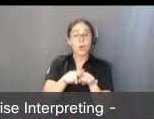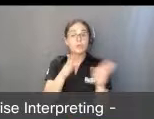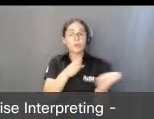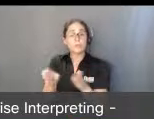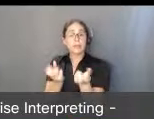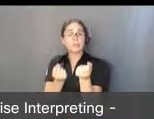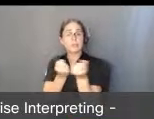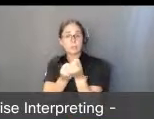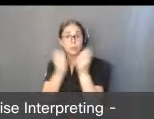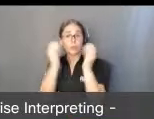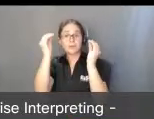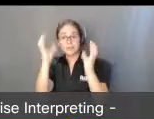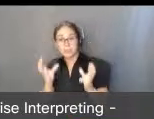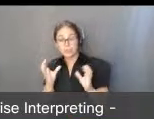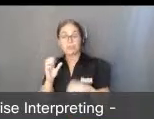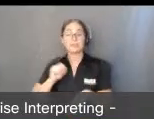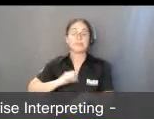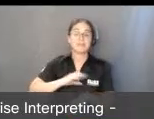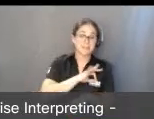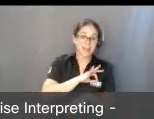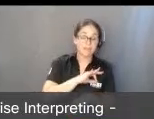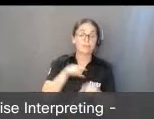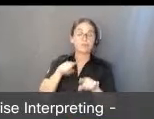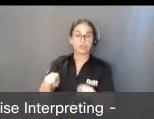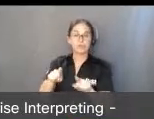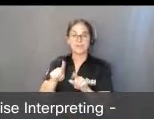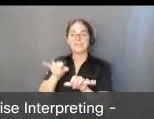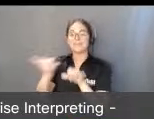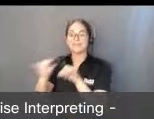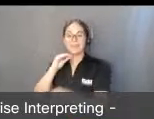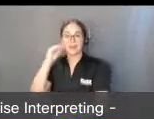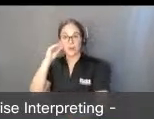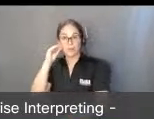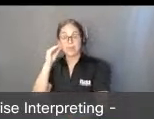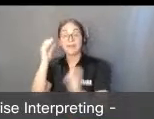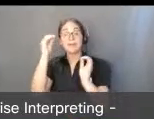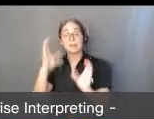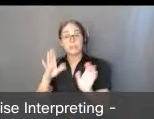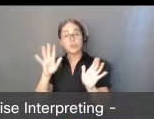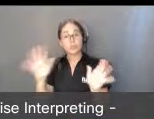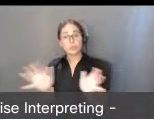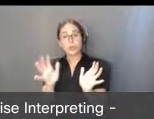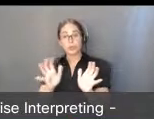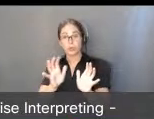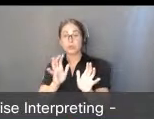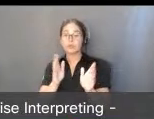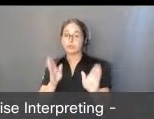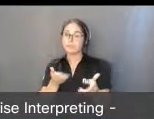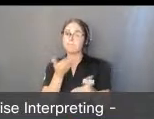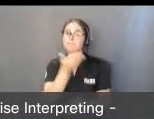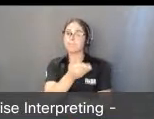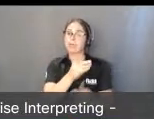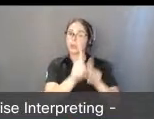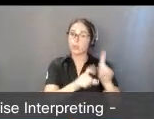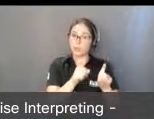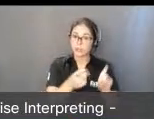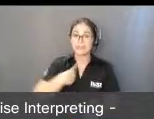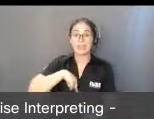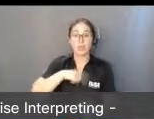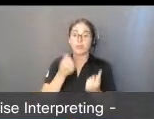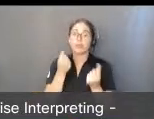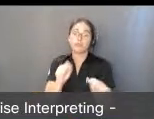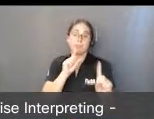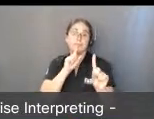staff during distance learning. Again, teachers were encouraged to submit questions throughout the presentation, to which staff attempted to provide